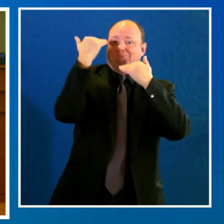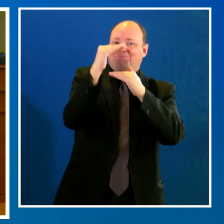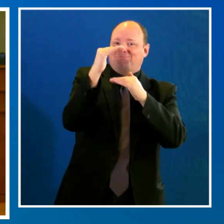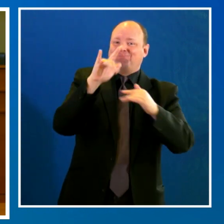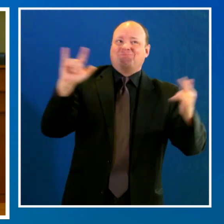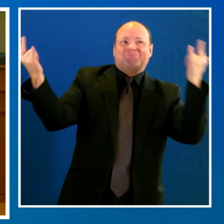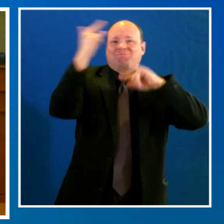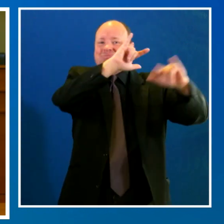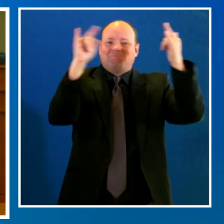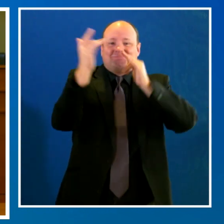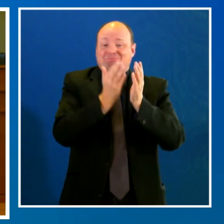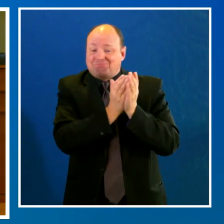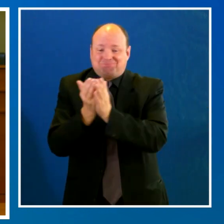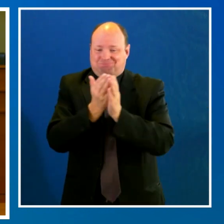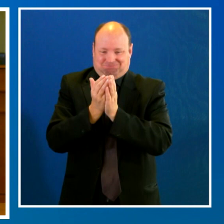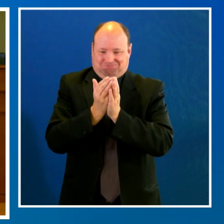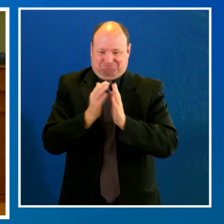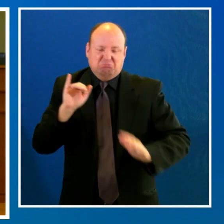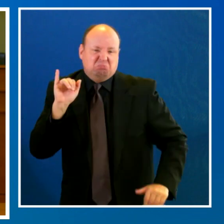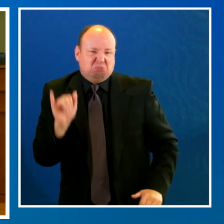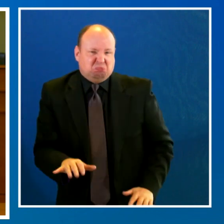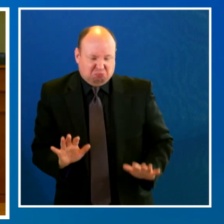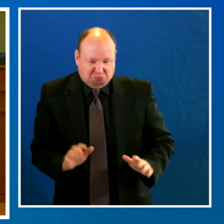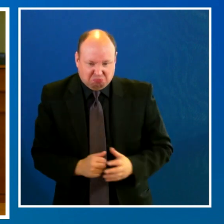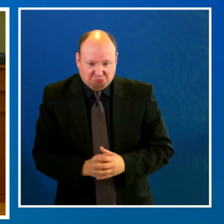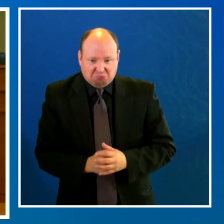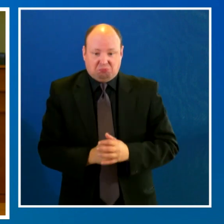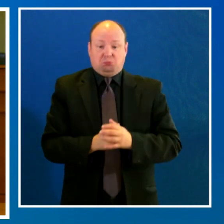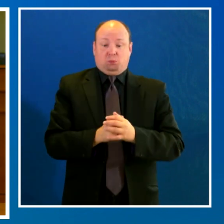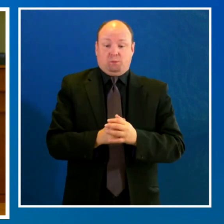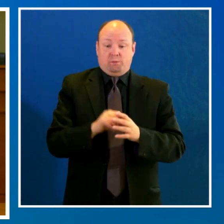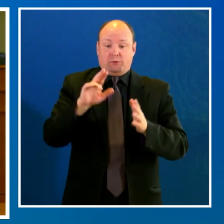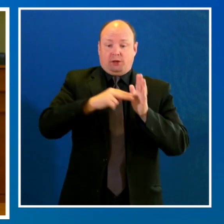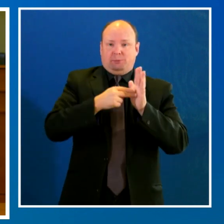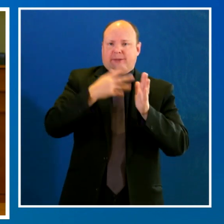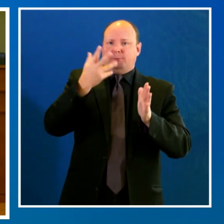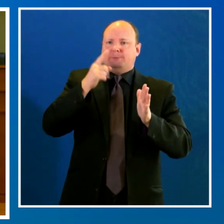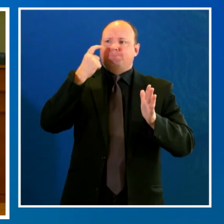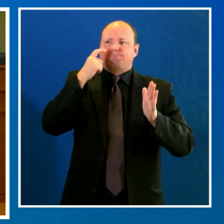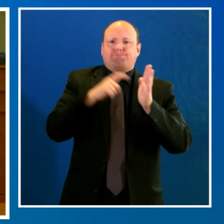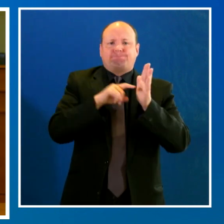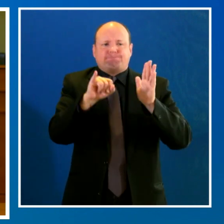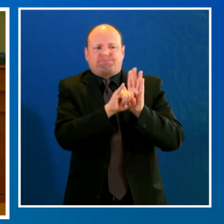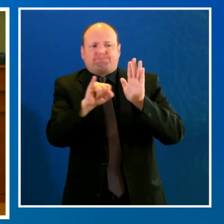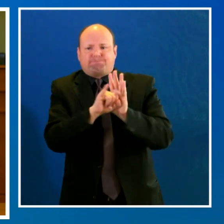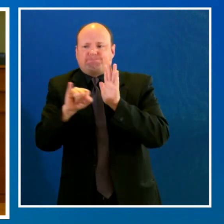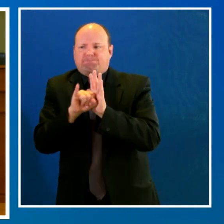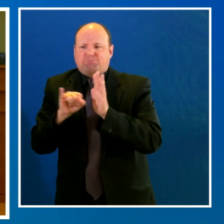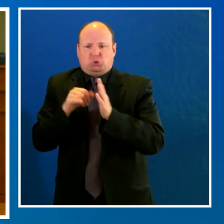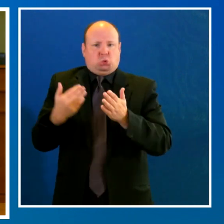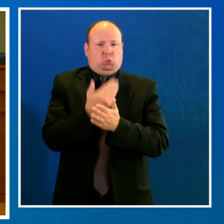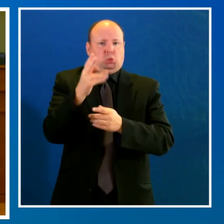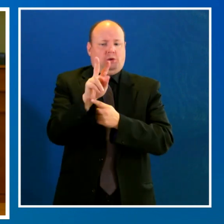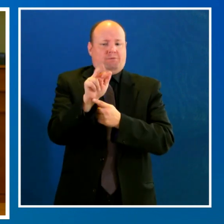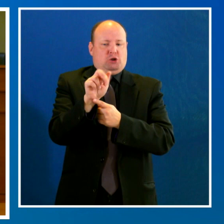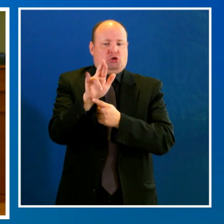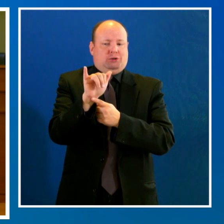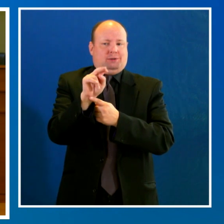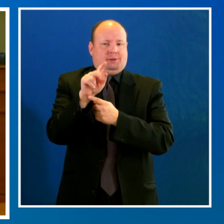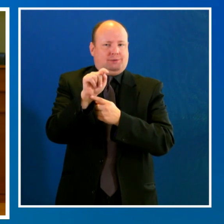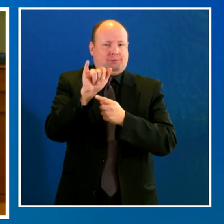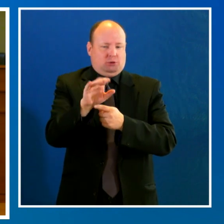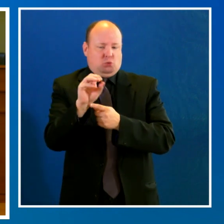causing renewed economic concerns associated with the uncertainty around a new variant, which has now